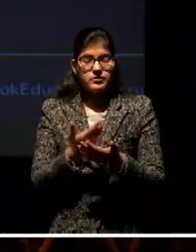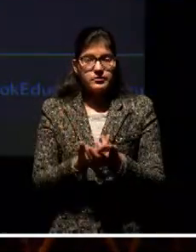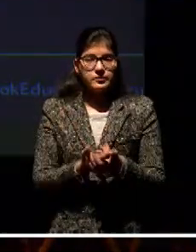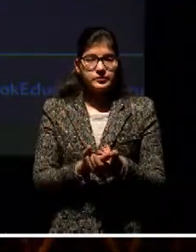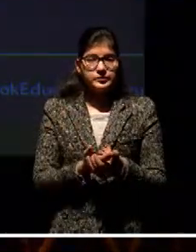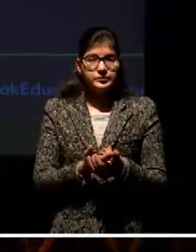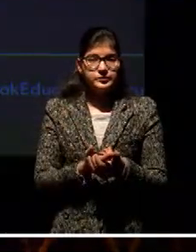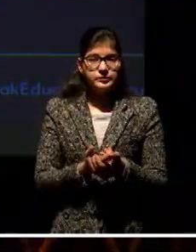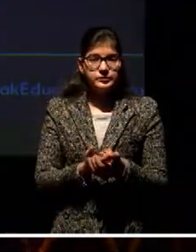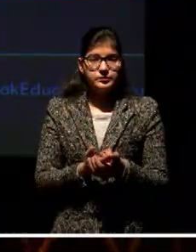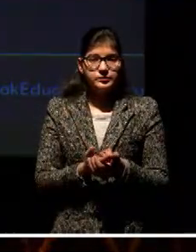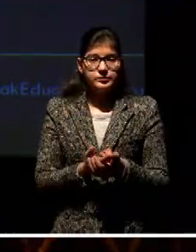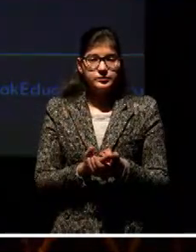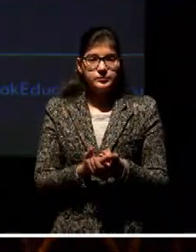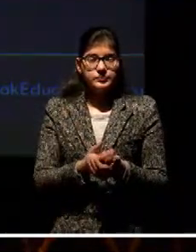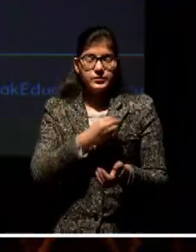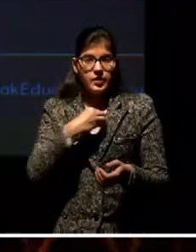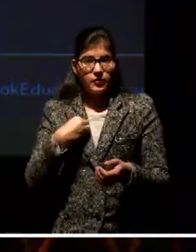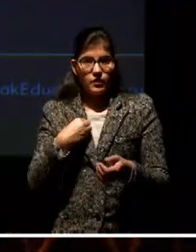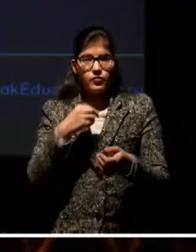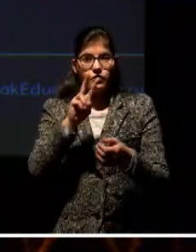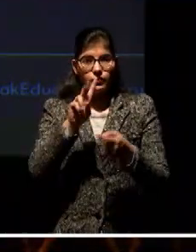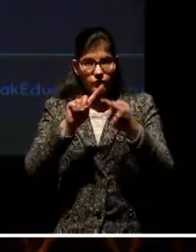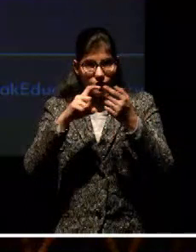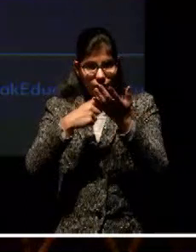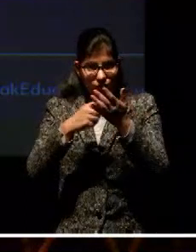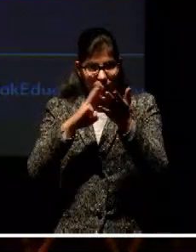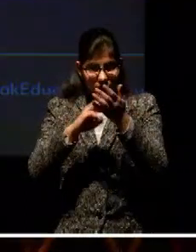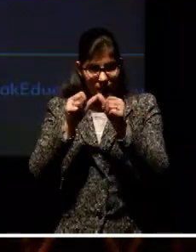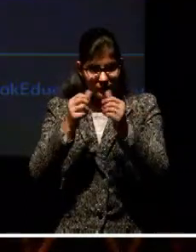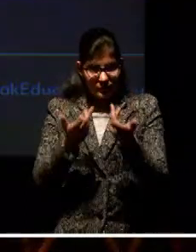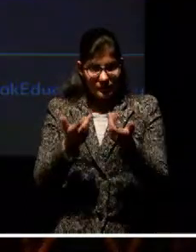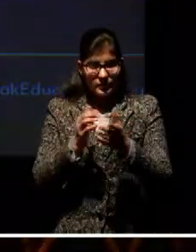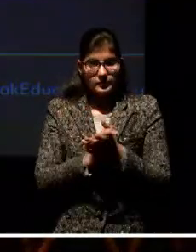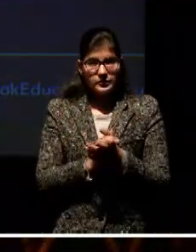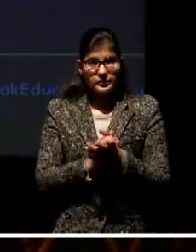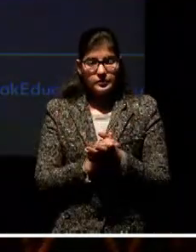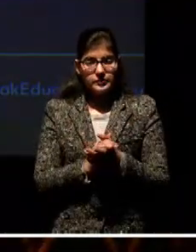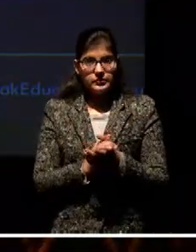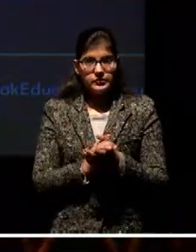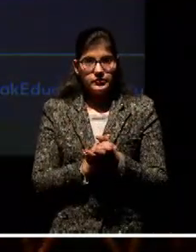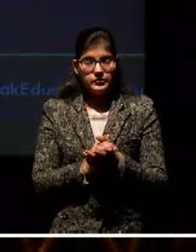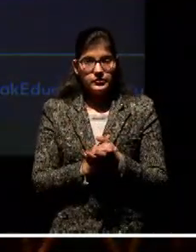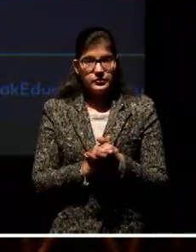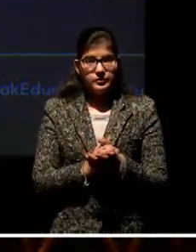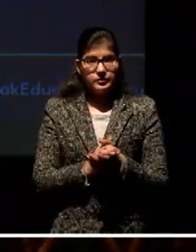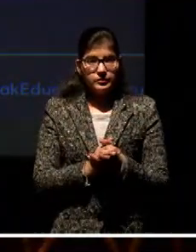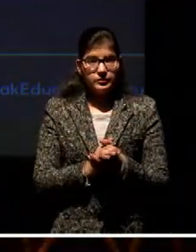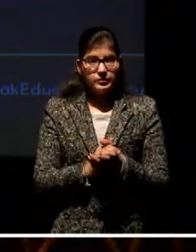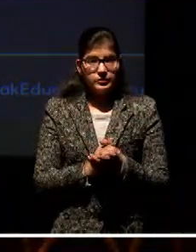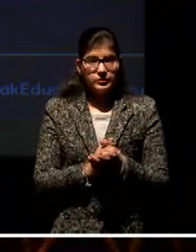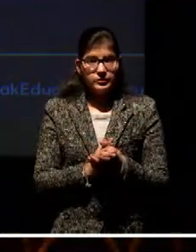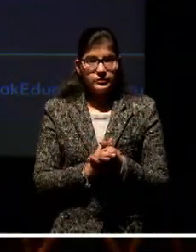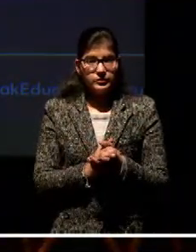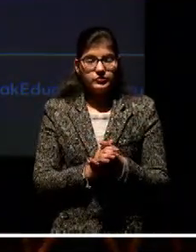event, Mr. Lav Vermaji, my senior colleague from the service and whom I had the opportunity to